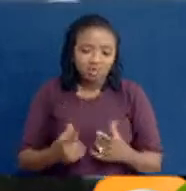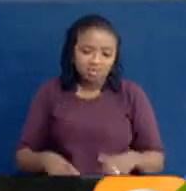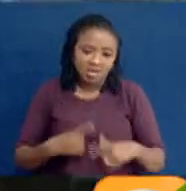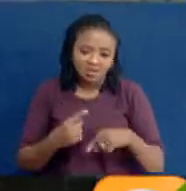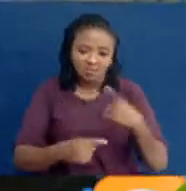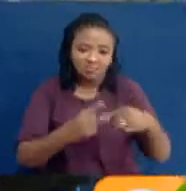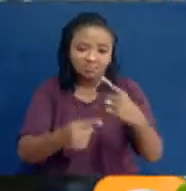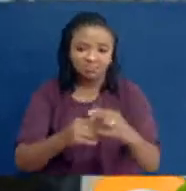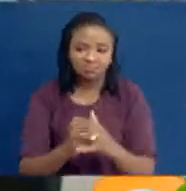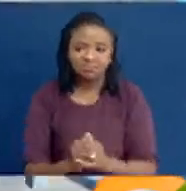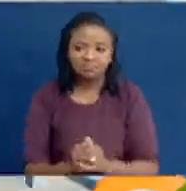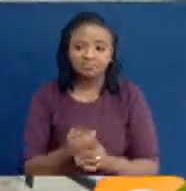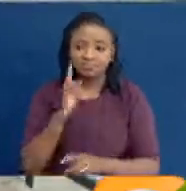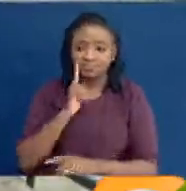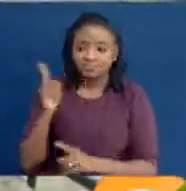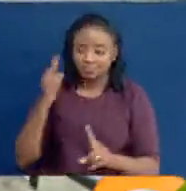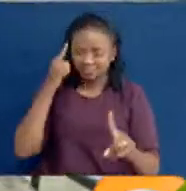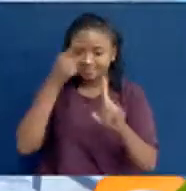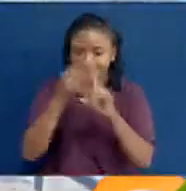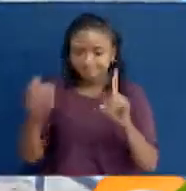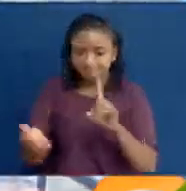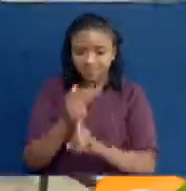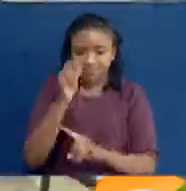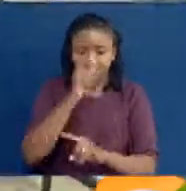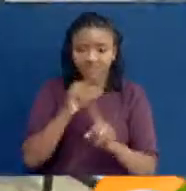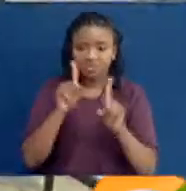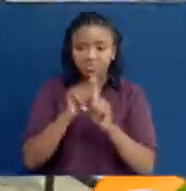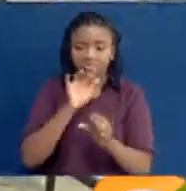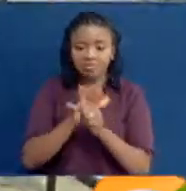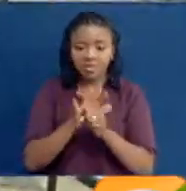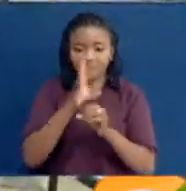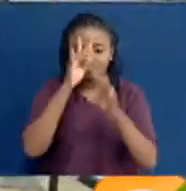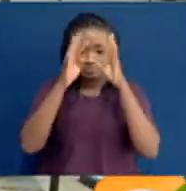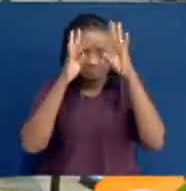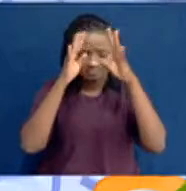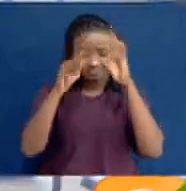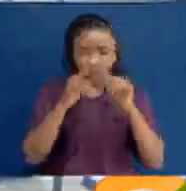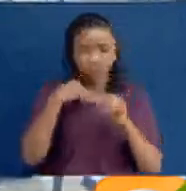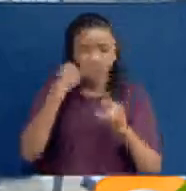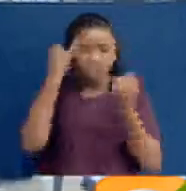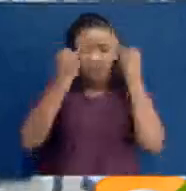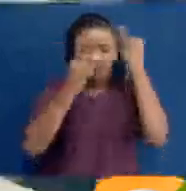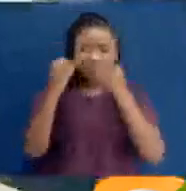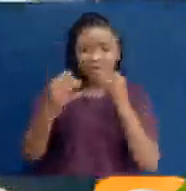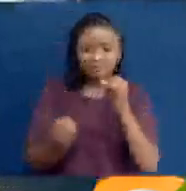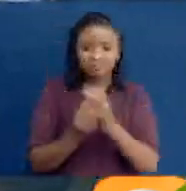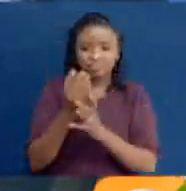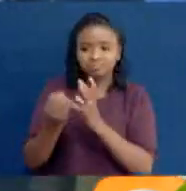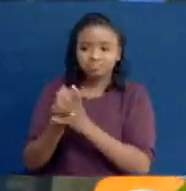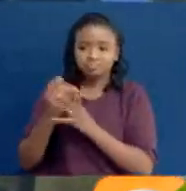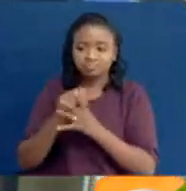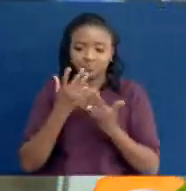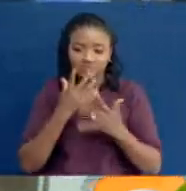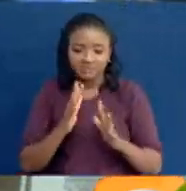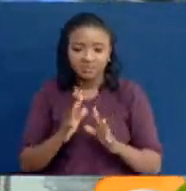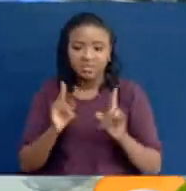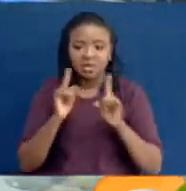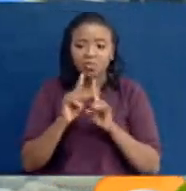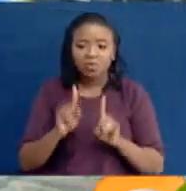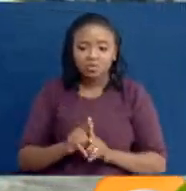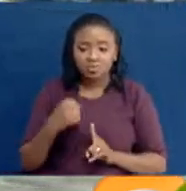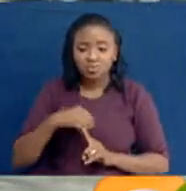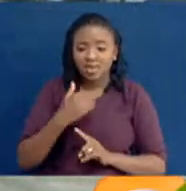has achieved its mission with many innovations and ventures actualizing the ideas through this facility. We have a wide range